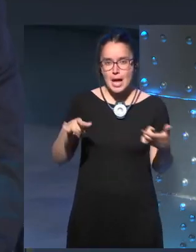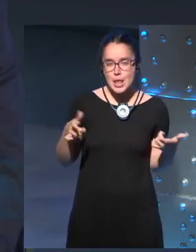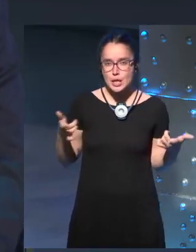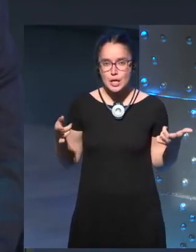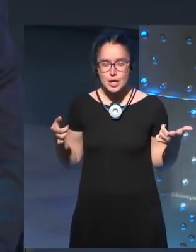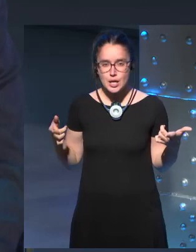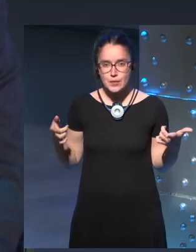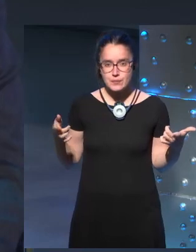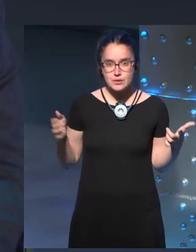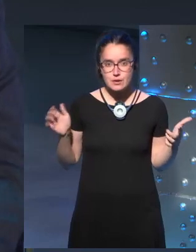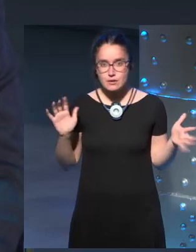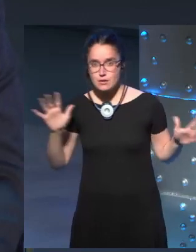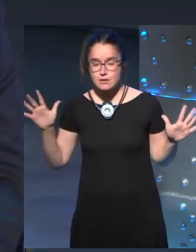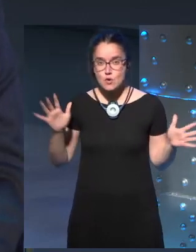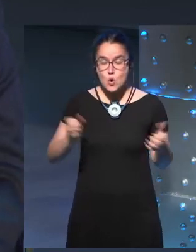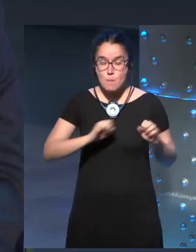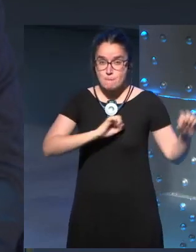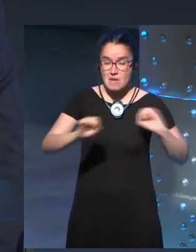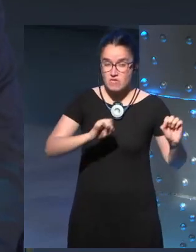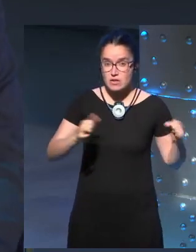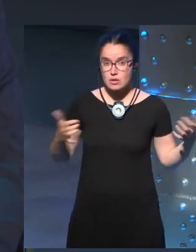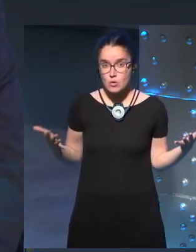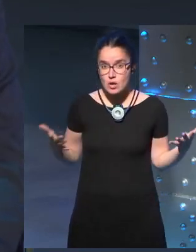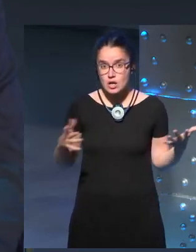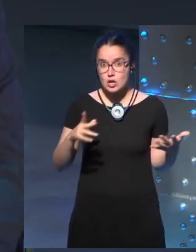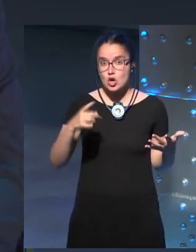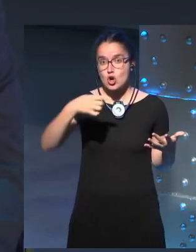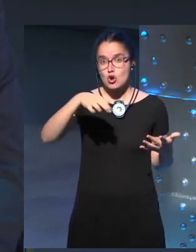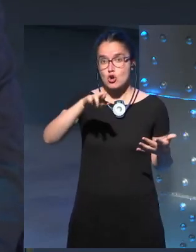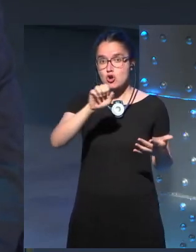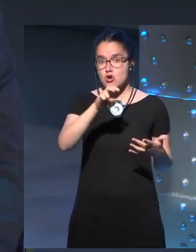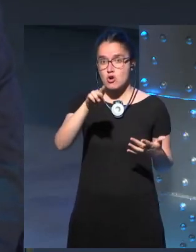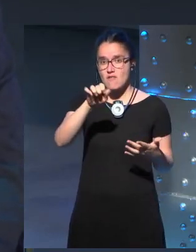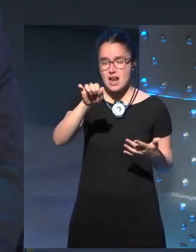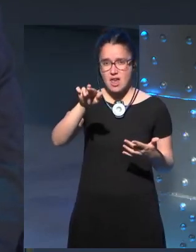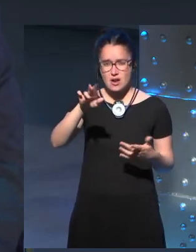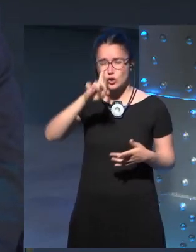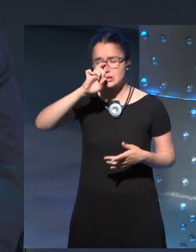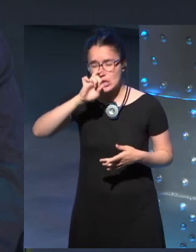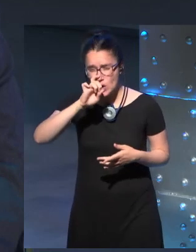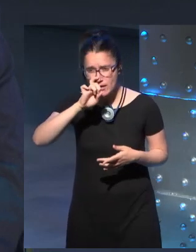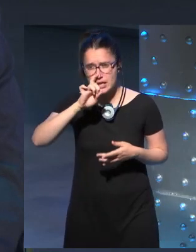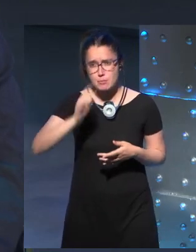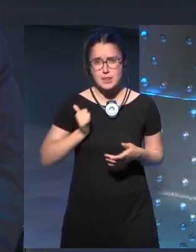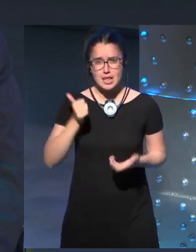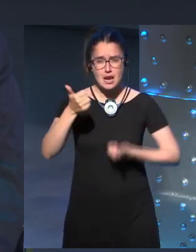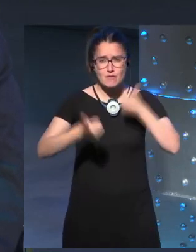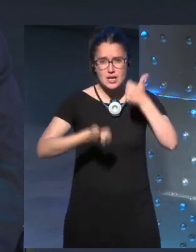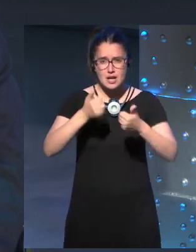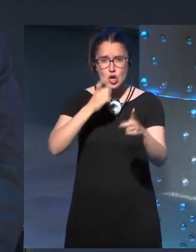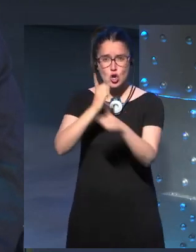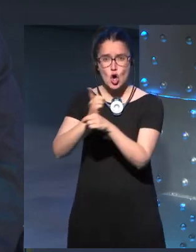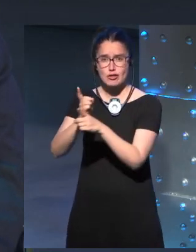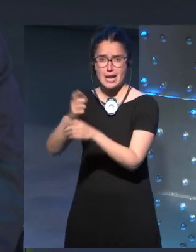line as he was having a heart arrest, it was Grovelard. You remember